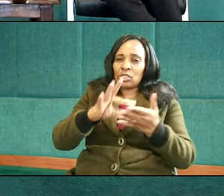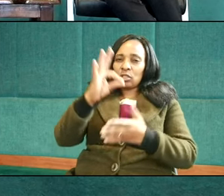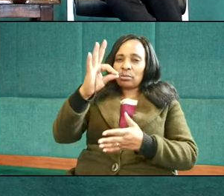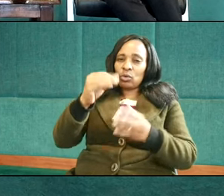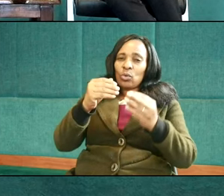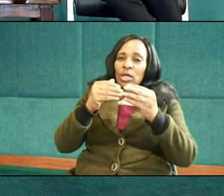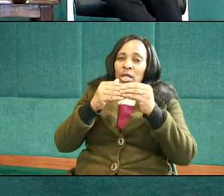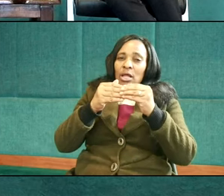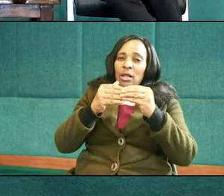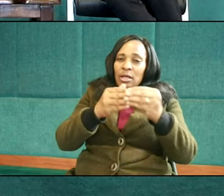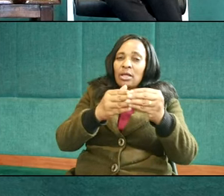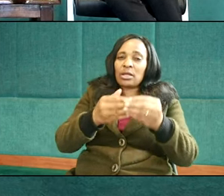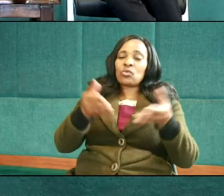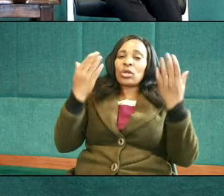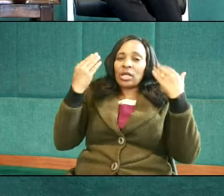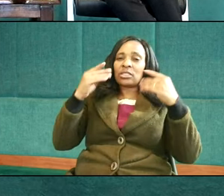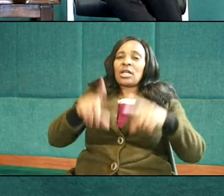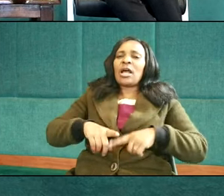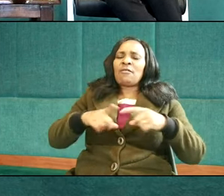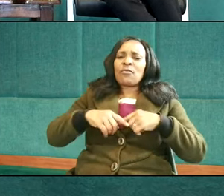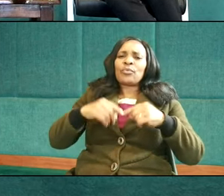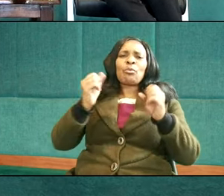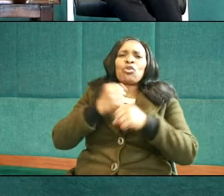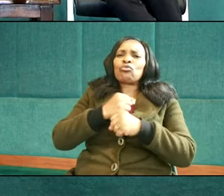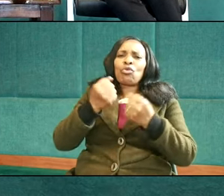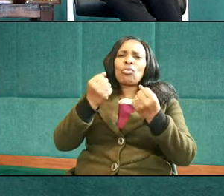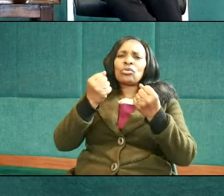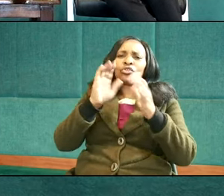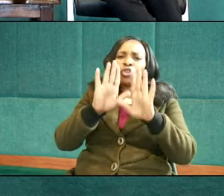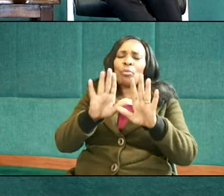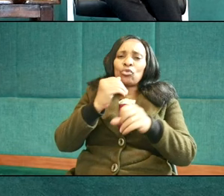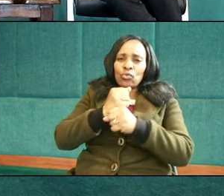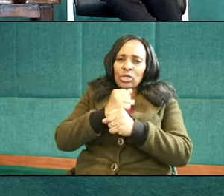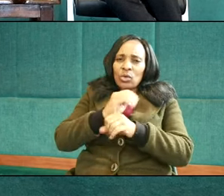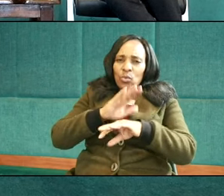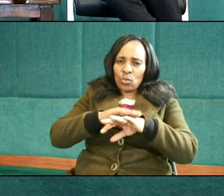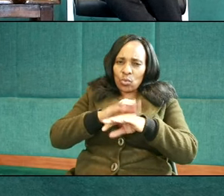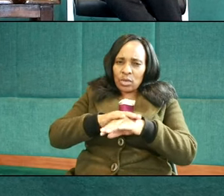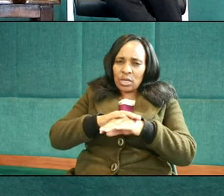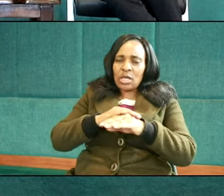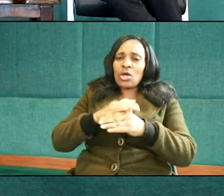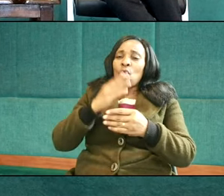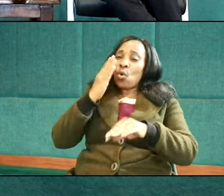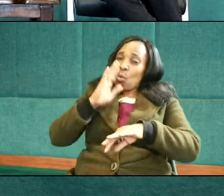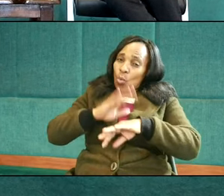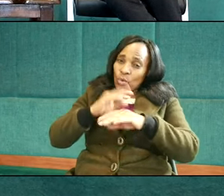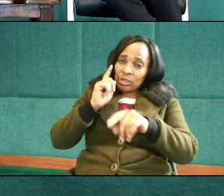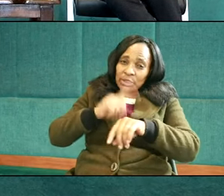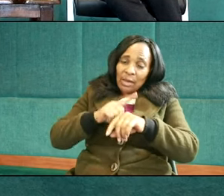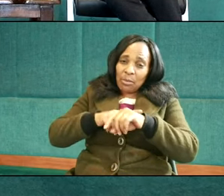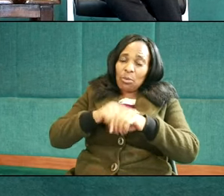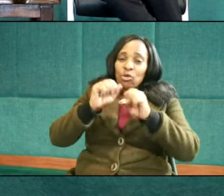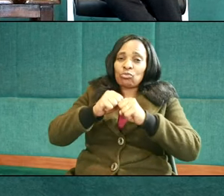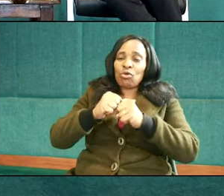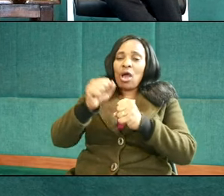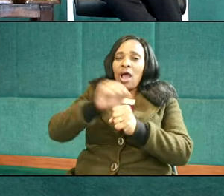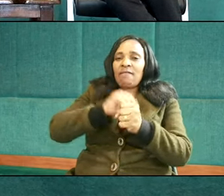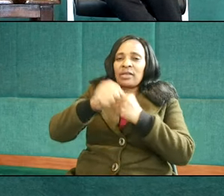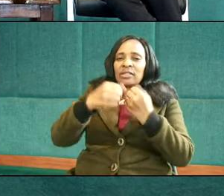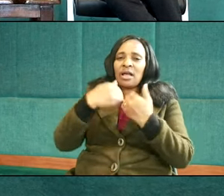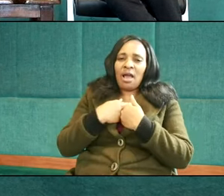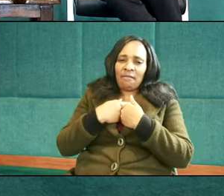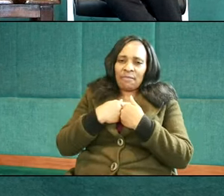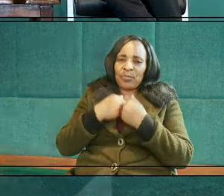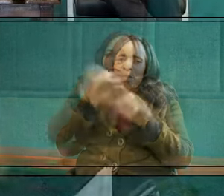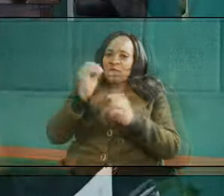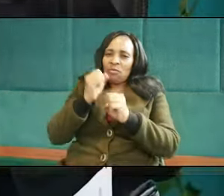not become weary in doing good, for at the proper time we will reap a harvest if we do not give up. And I